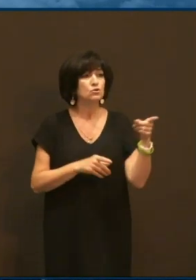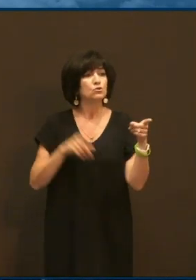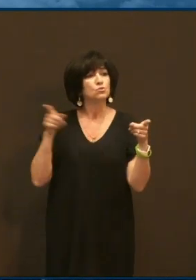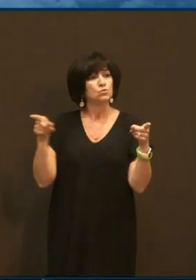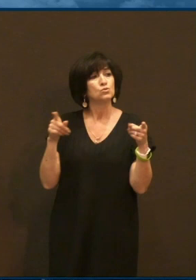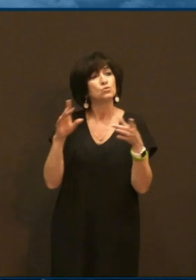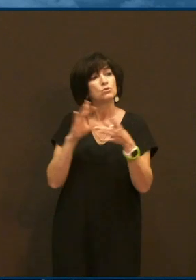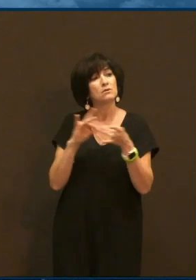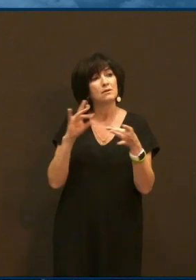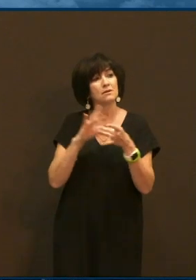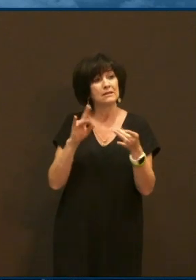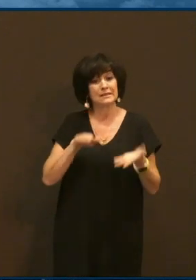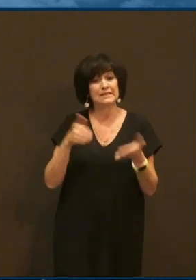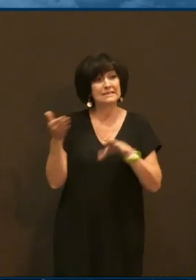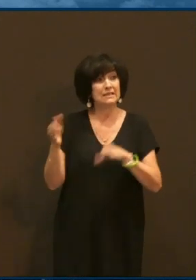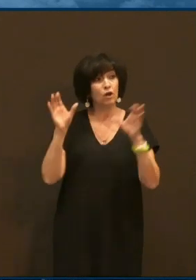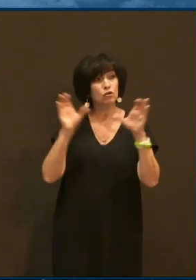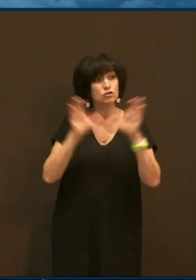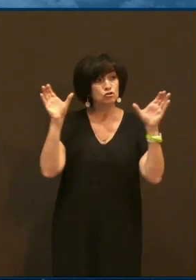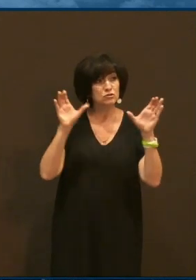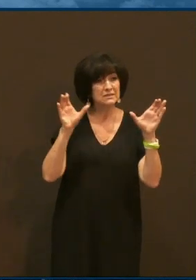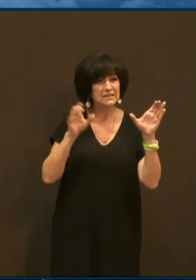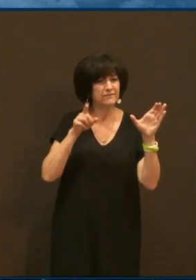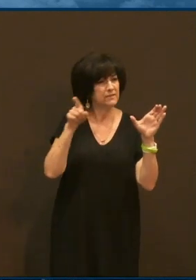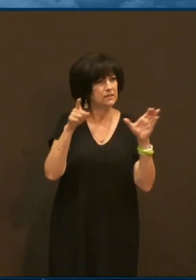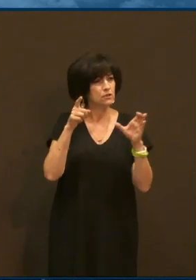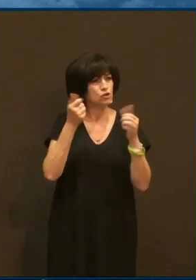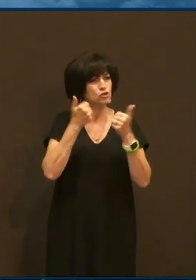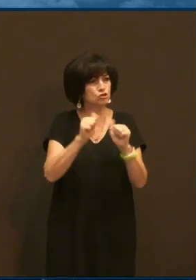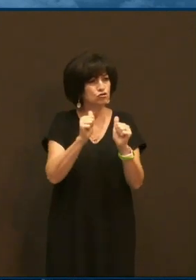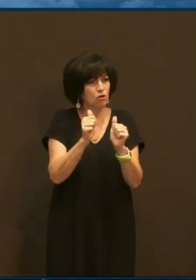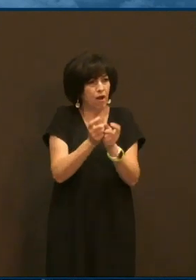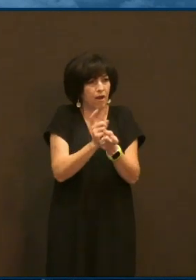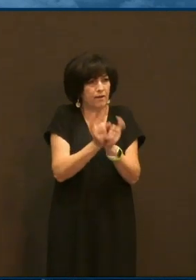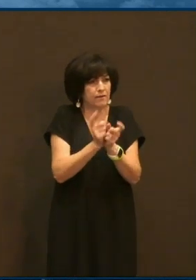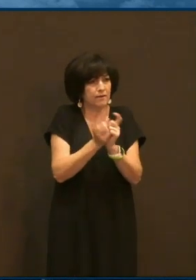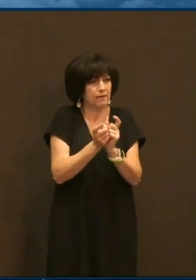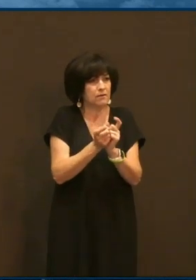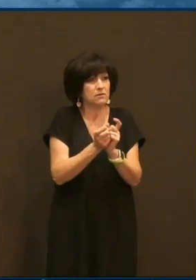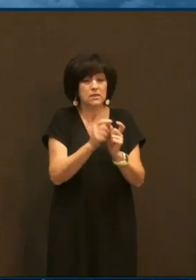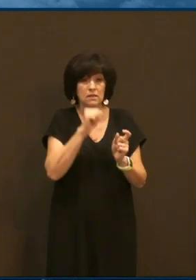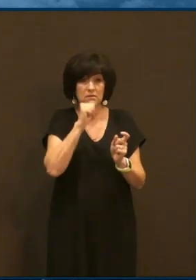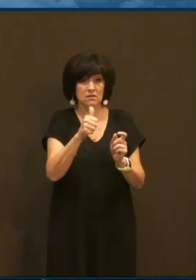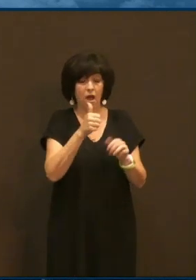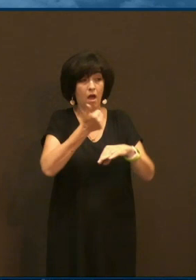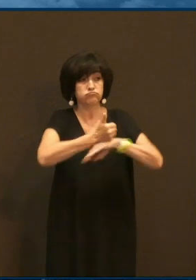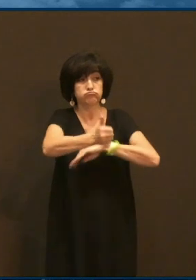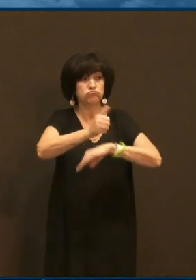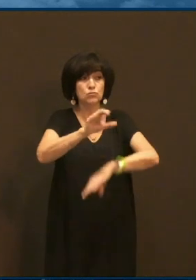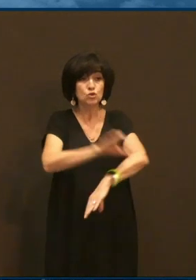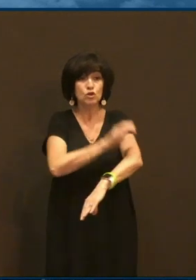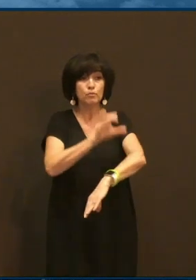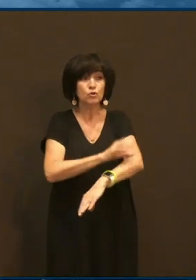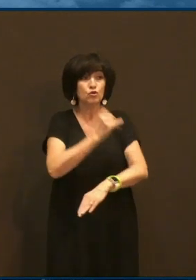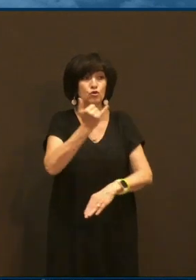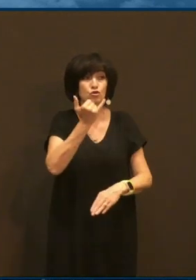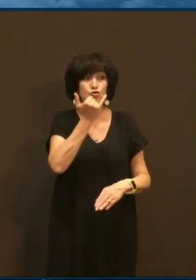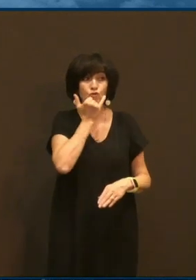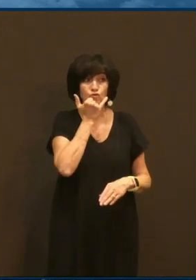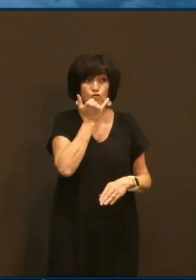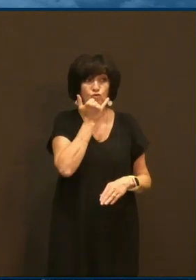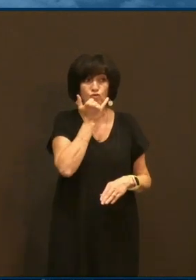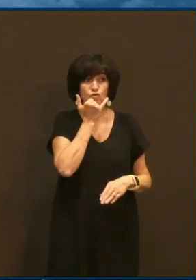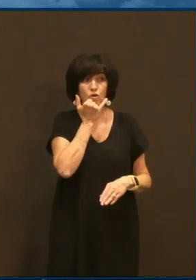to classifications on death certificates and trying to align them. So it wasn't necessarily a computer error or something where you weren't capturing all the data. It